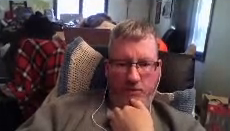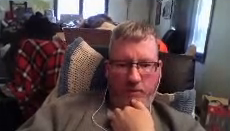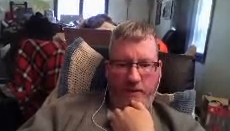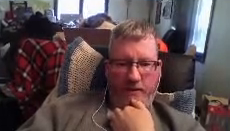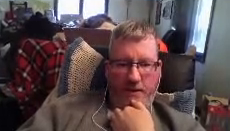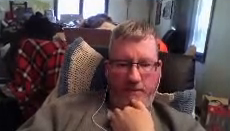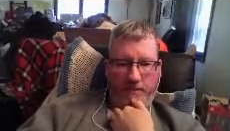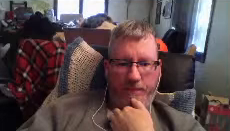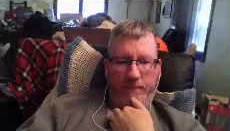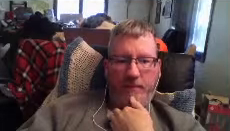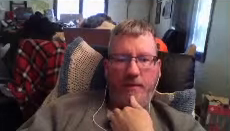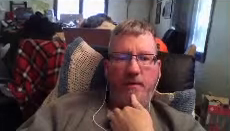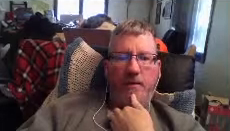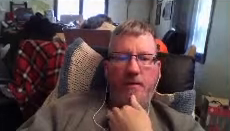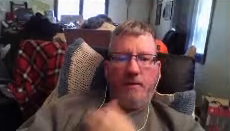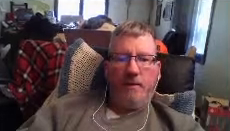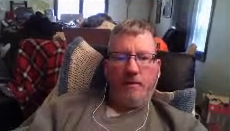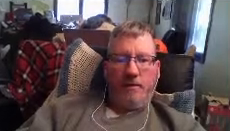All right, we're just waiting now.